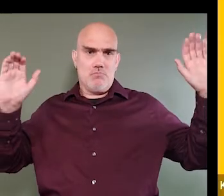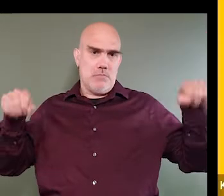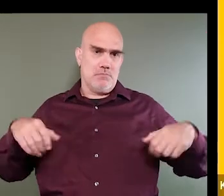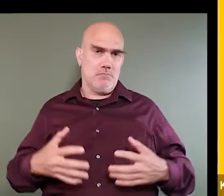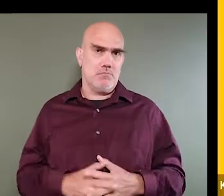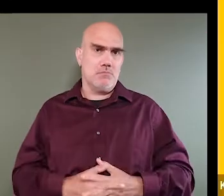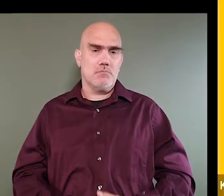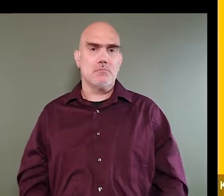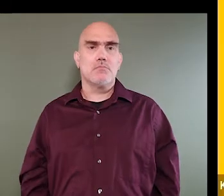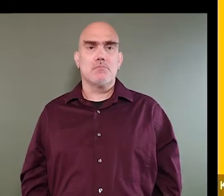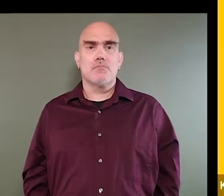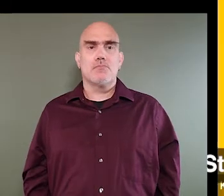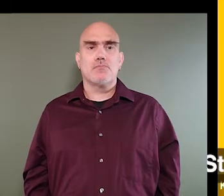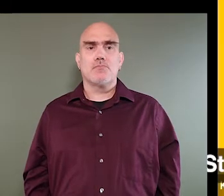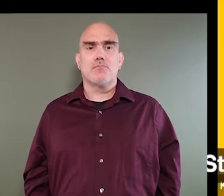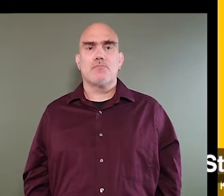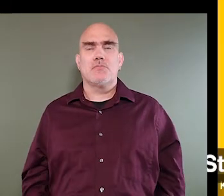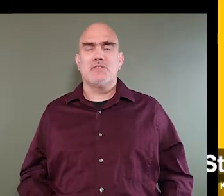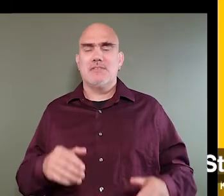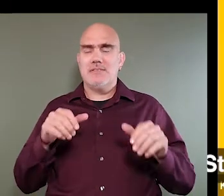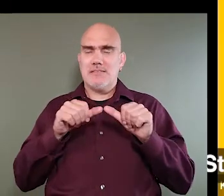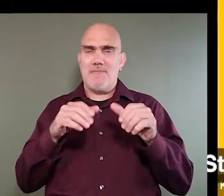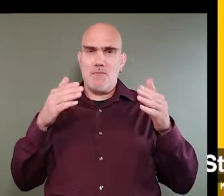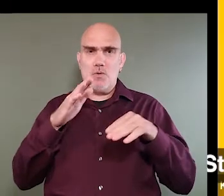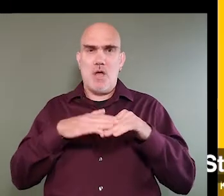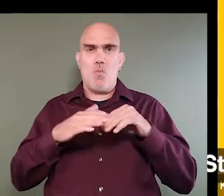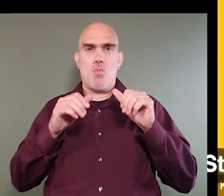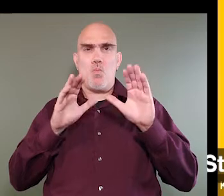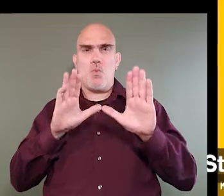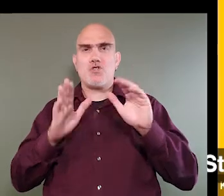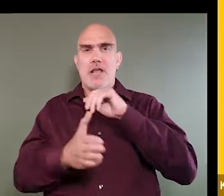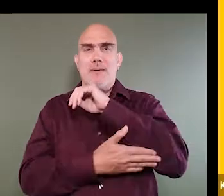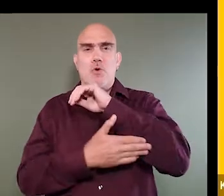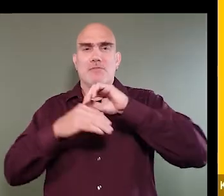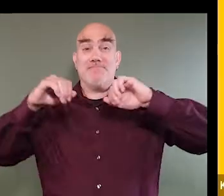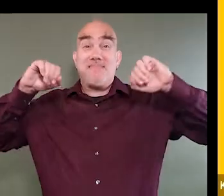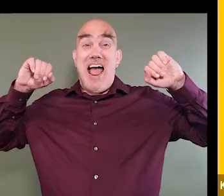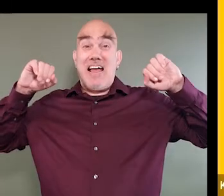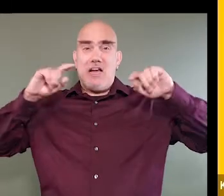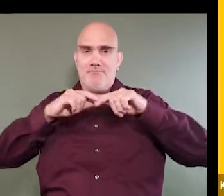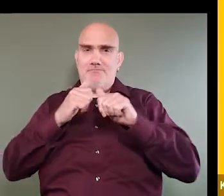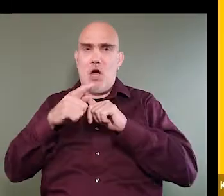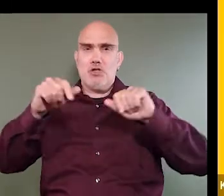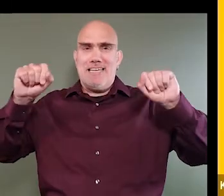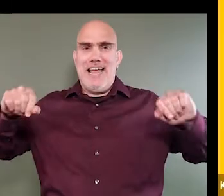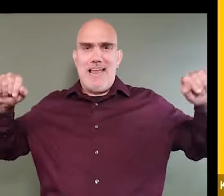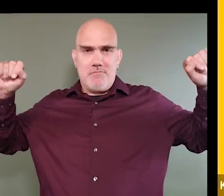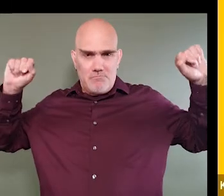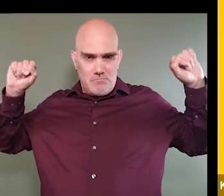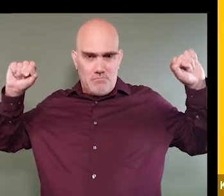90-degree angle. Still focus on pushing your elbows back as far back as you can get them.